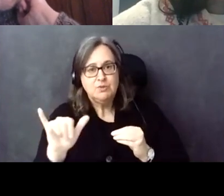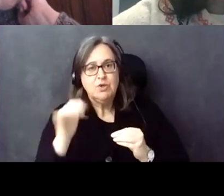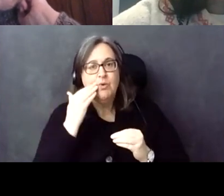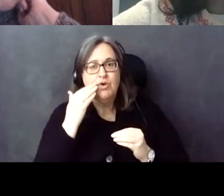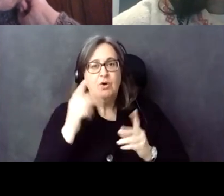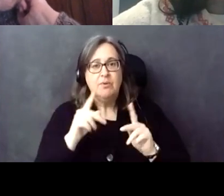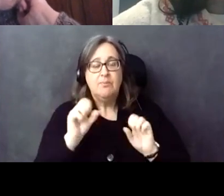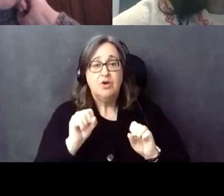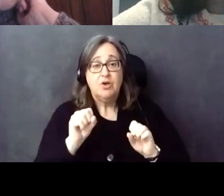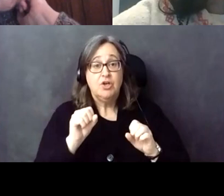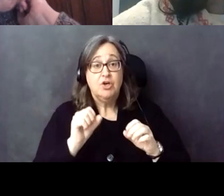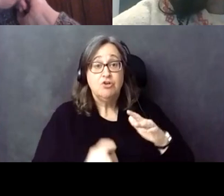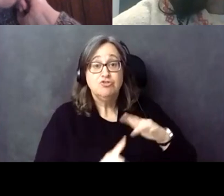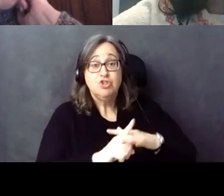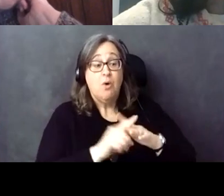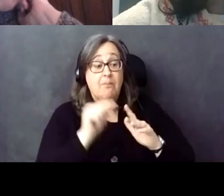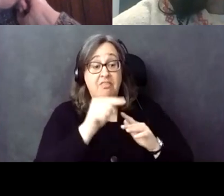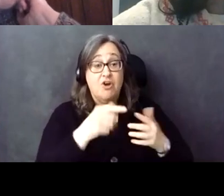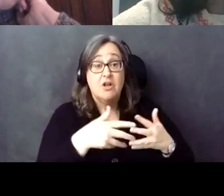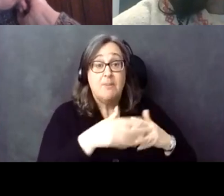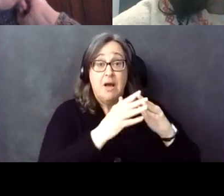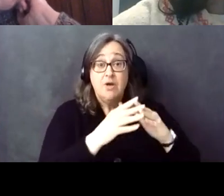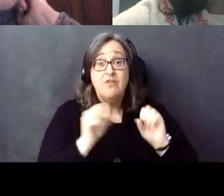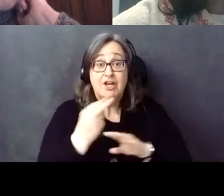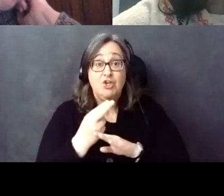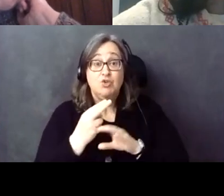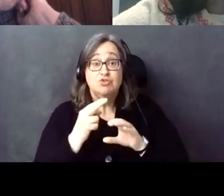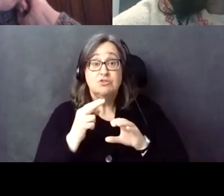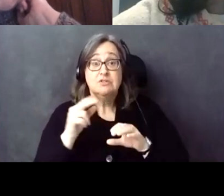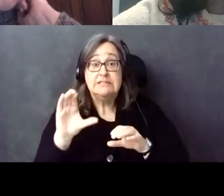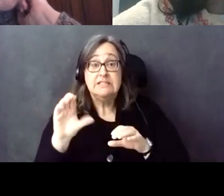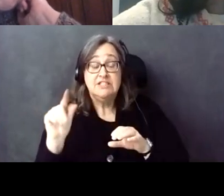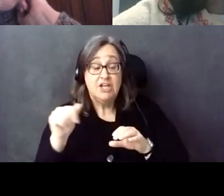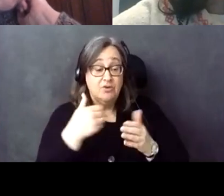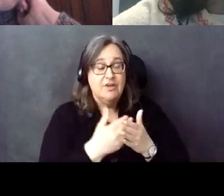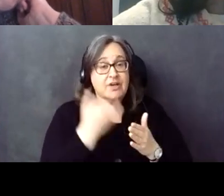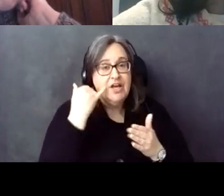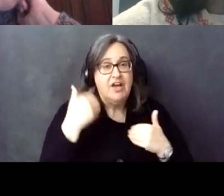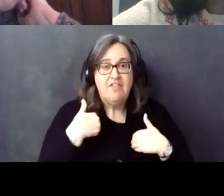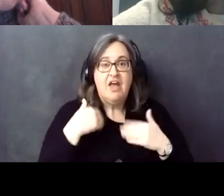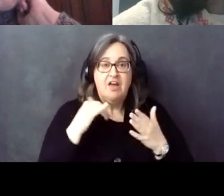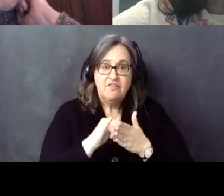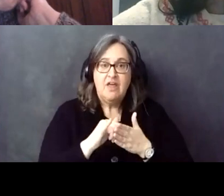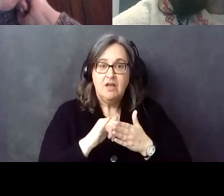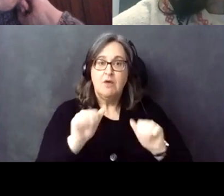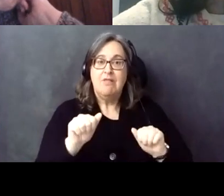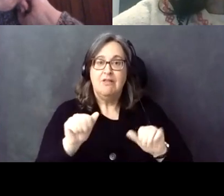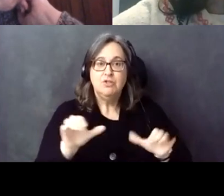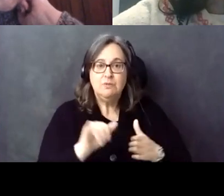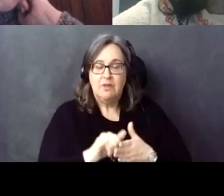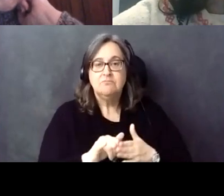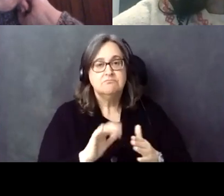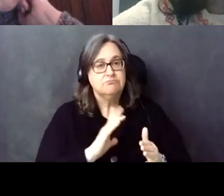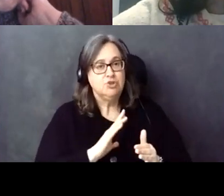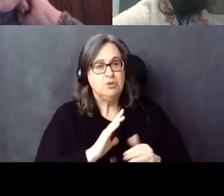out to a pop-up or actually use transportation. And if they have that, agency and they're able to do so, then